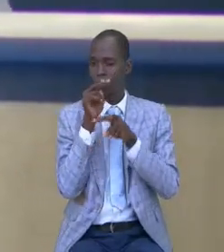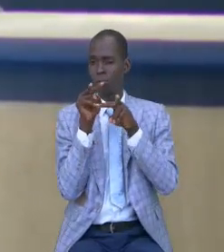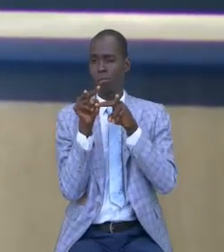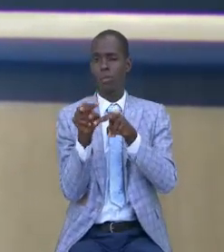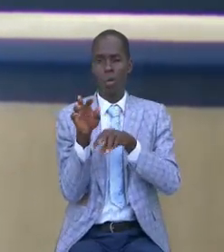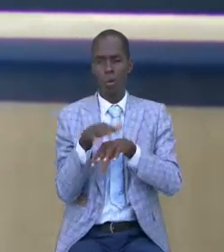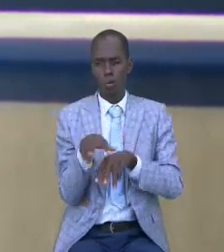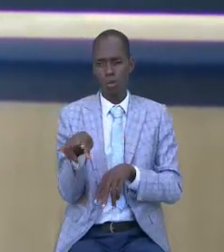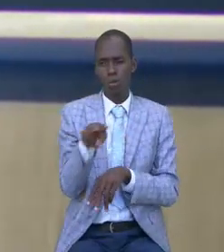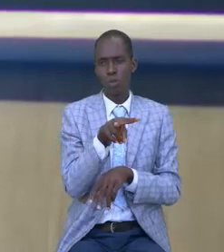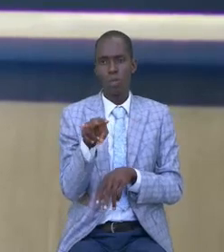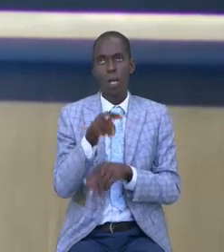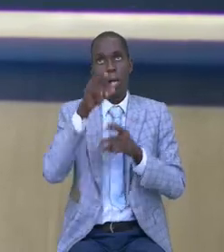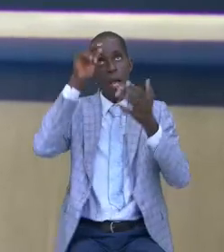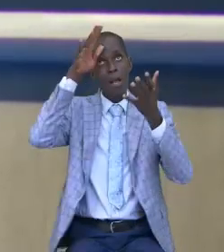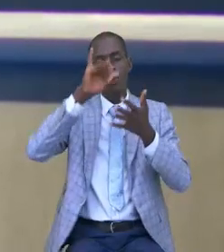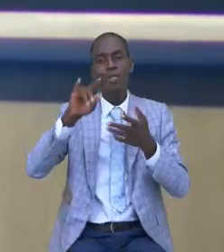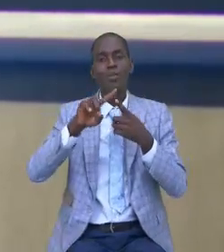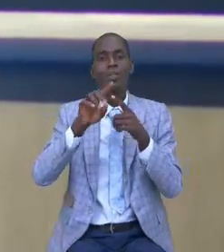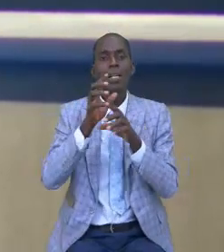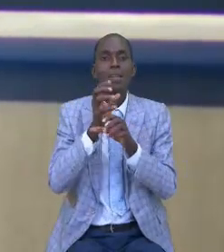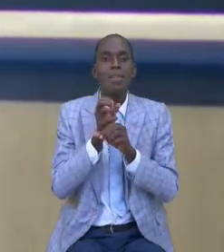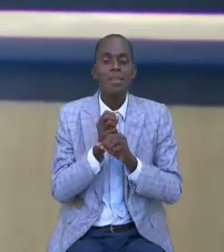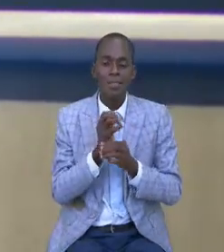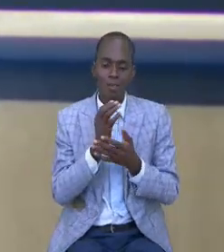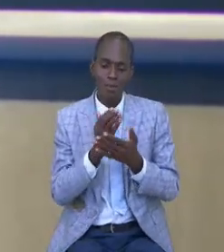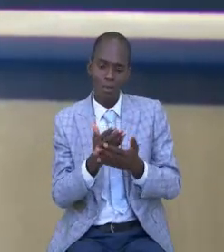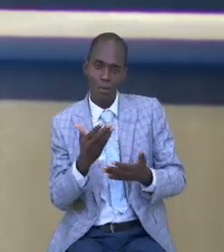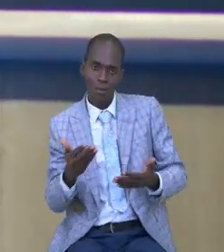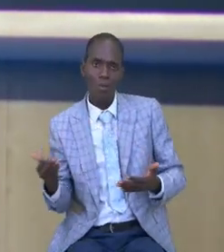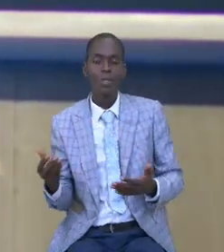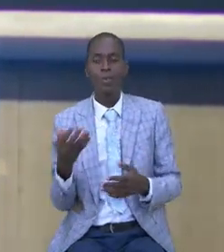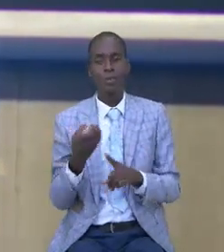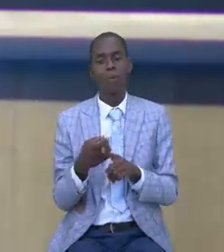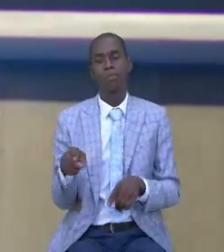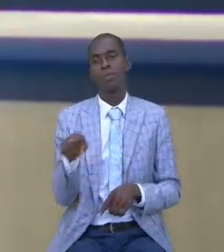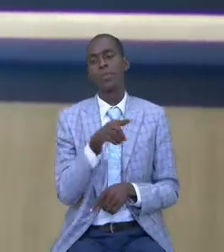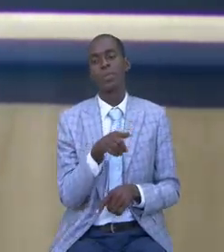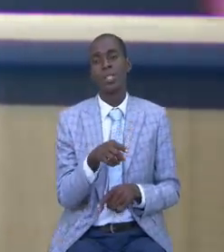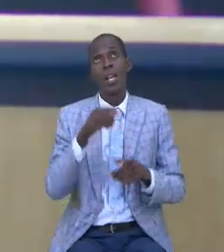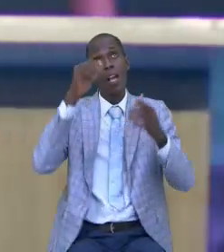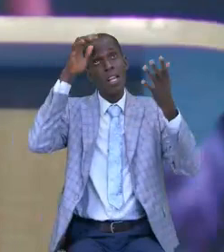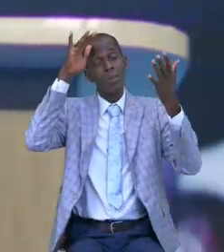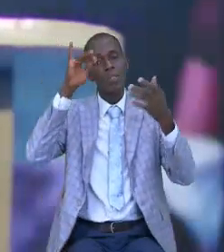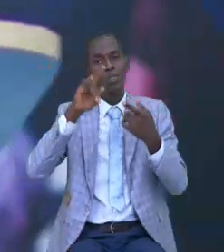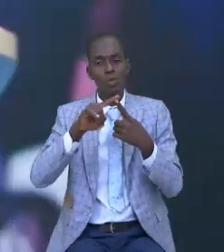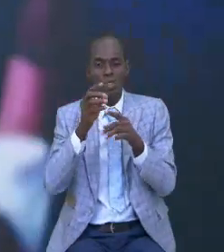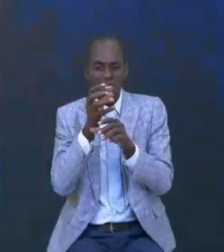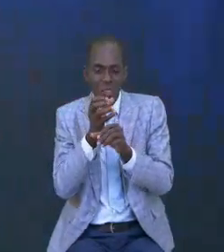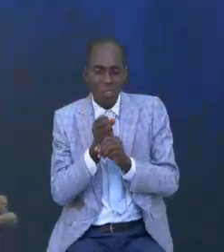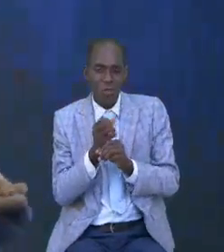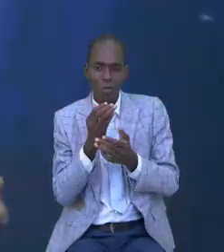them, expecting to receive something of them. Expecting to receive